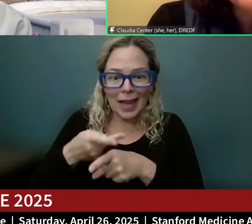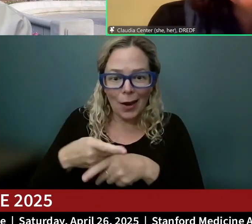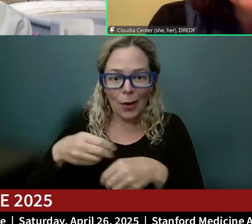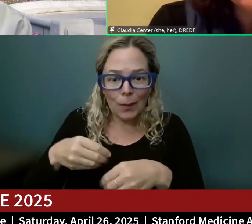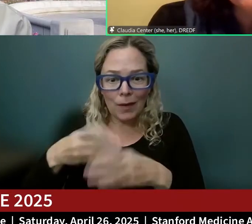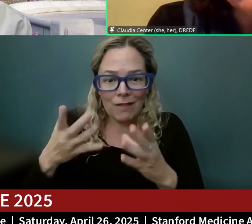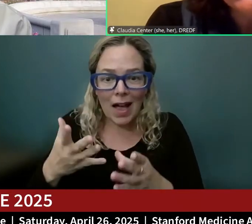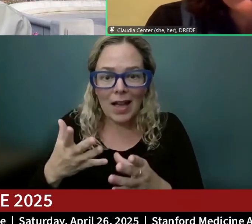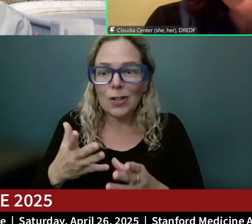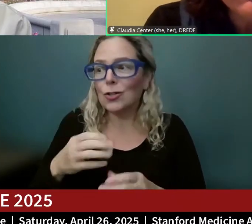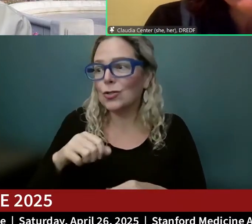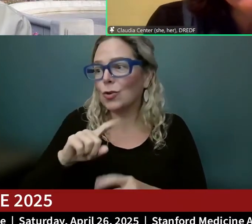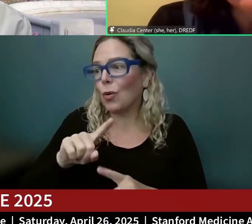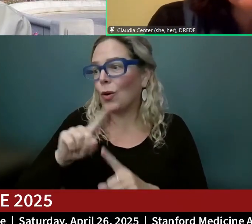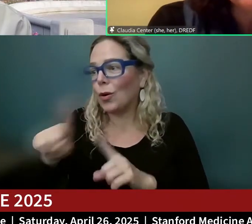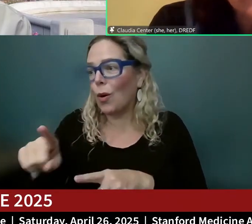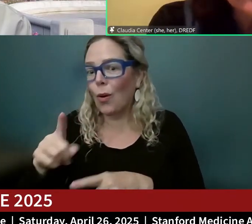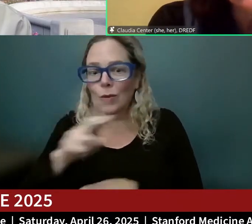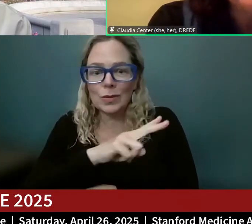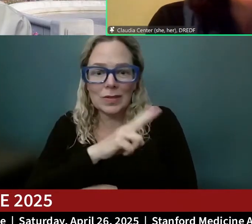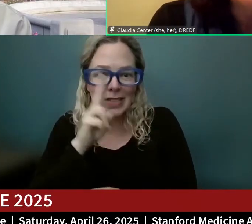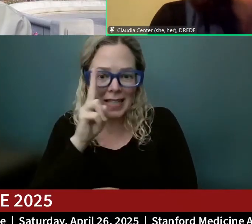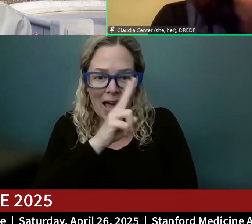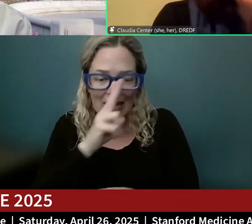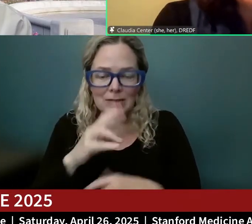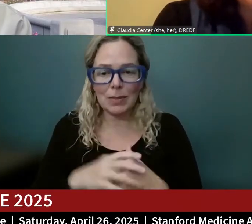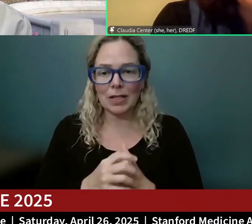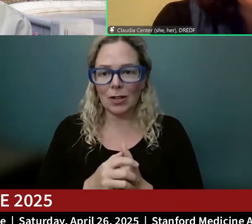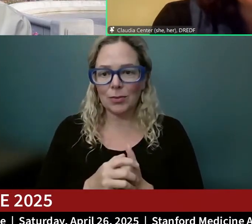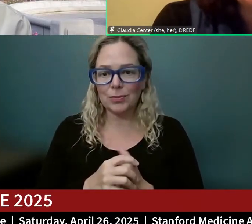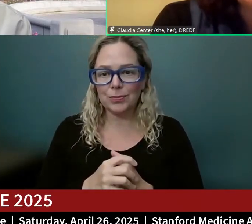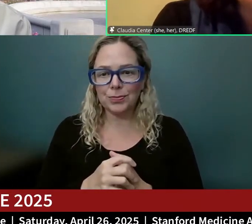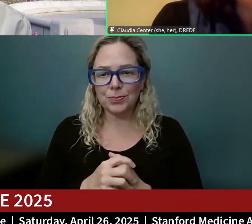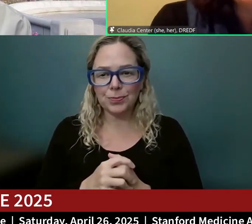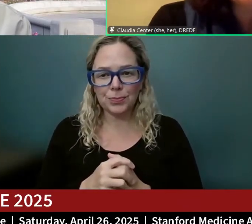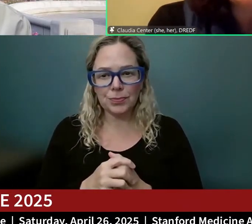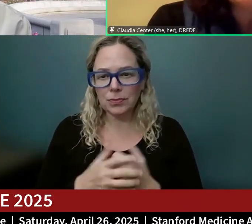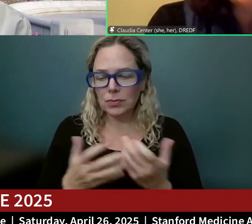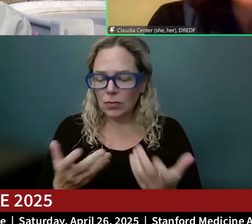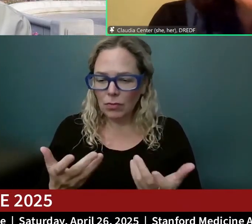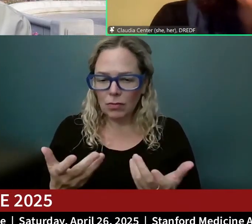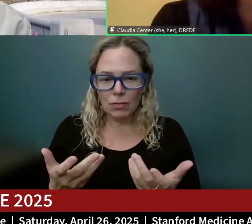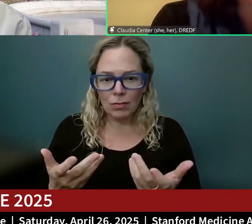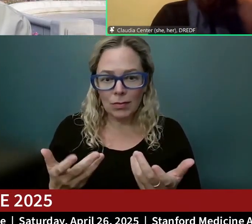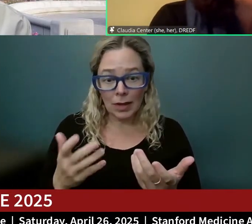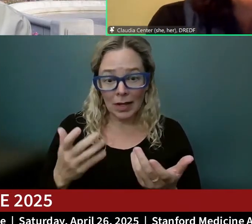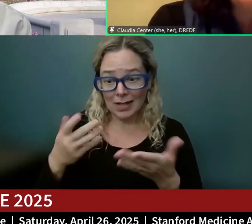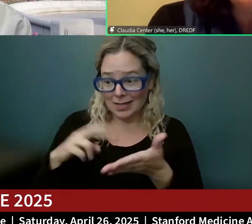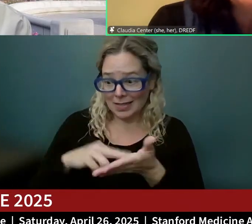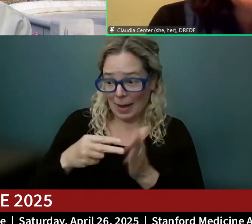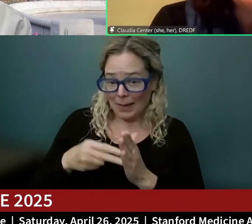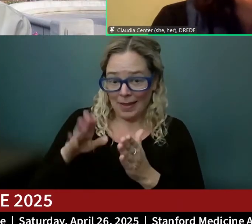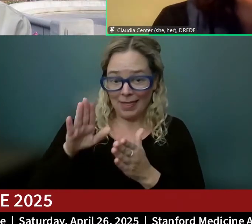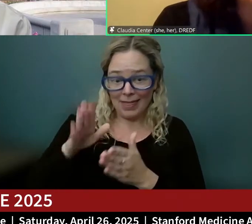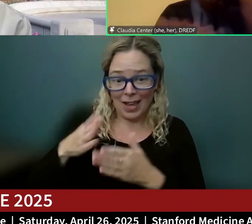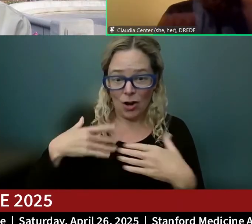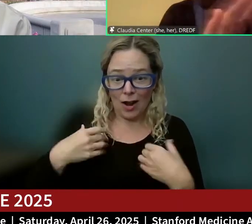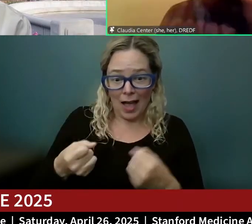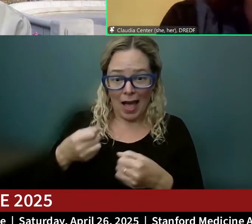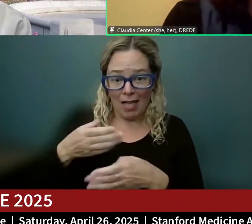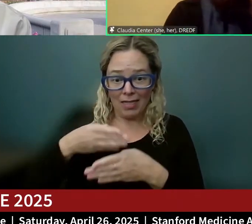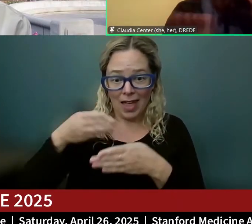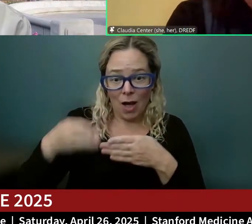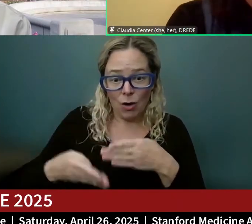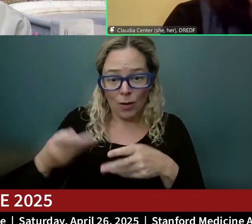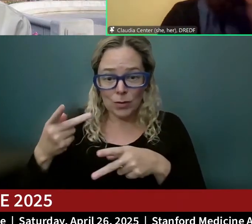there's, evidence that health outcomes are worse based on race and based on disability for